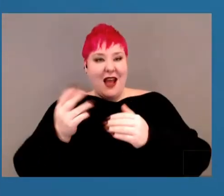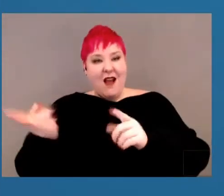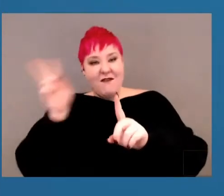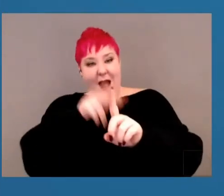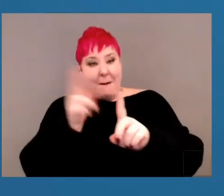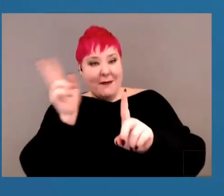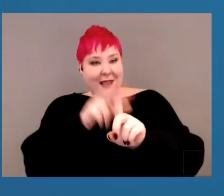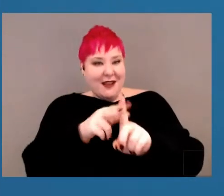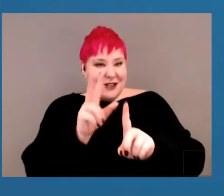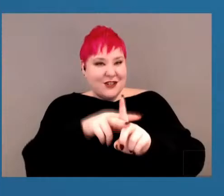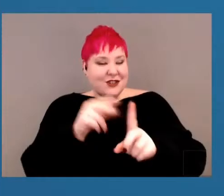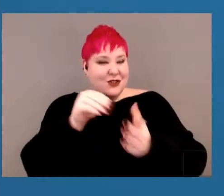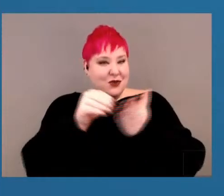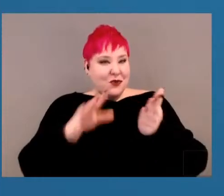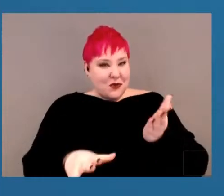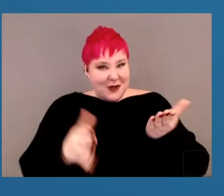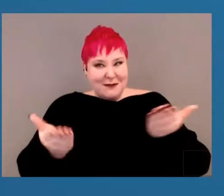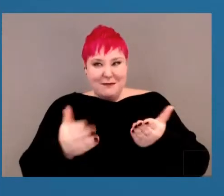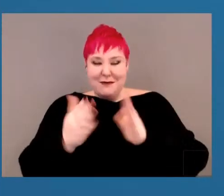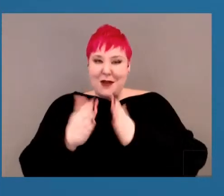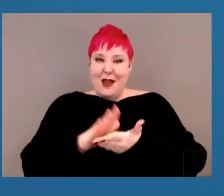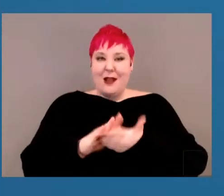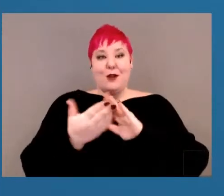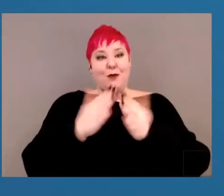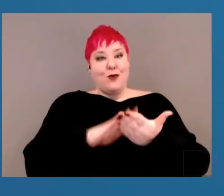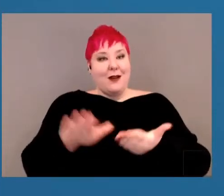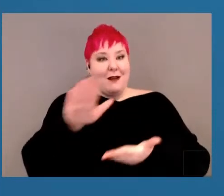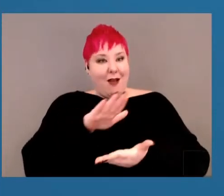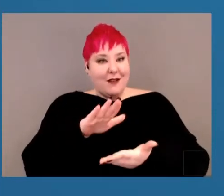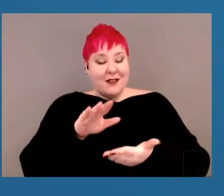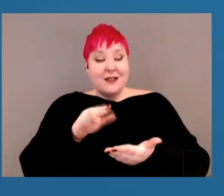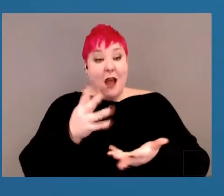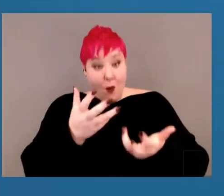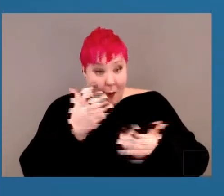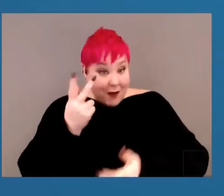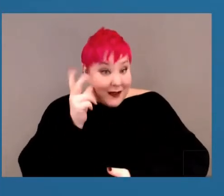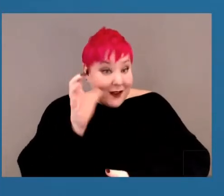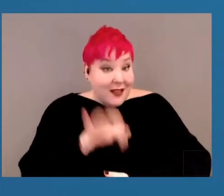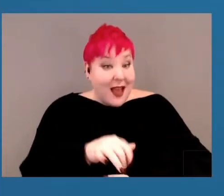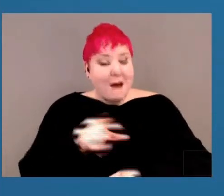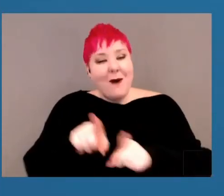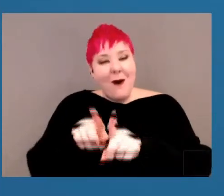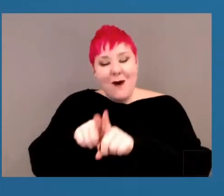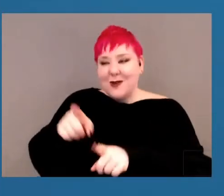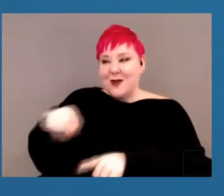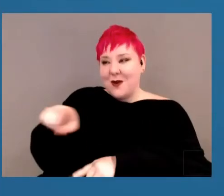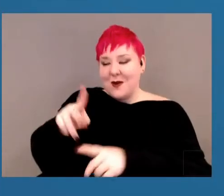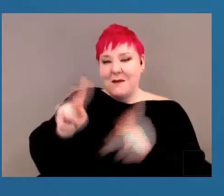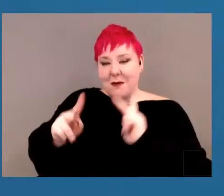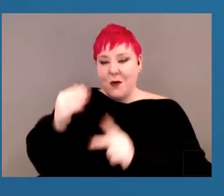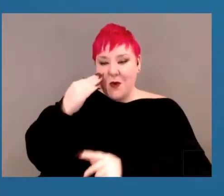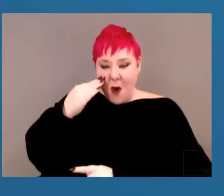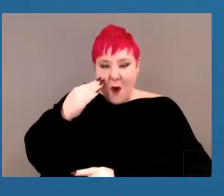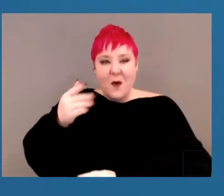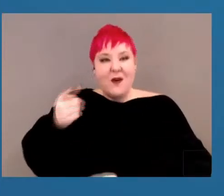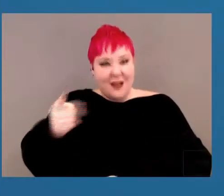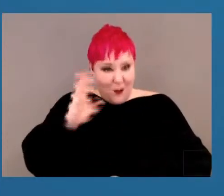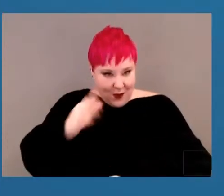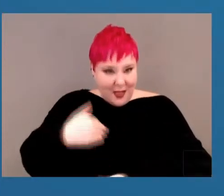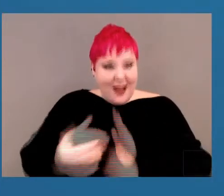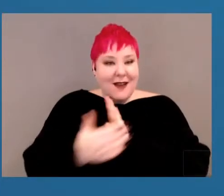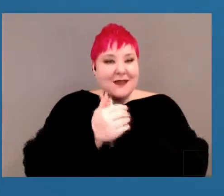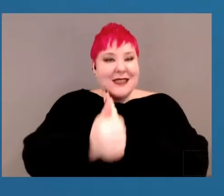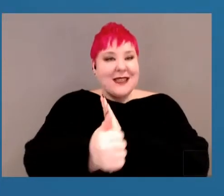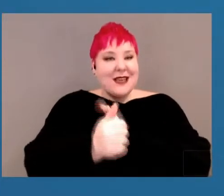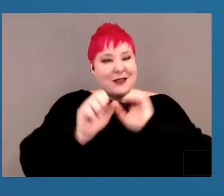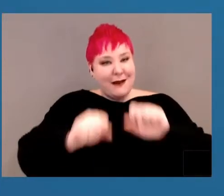them, but also the people walking through those doors will know they're going to have skills that allow them to work in places like this. So